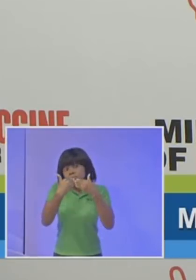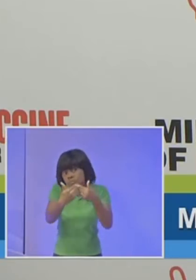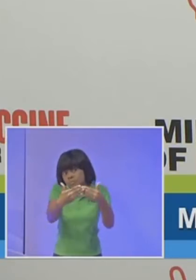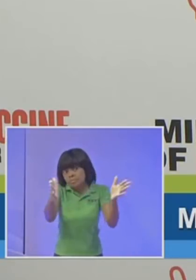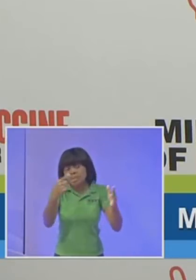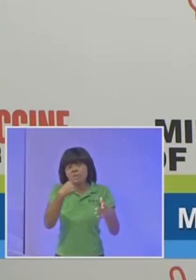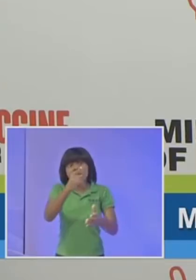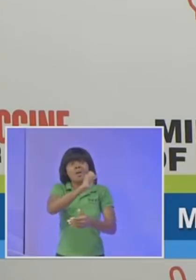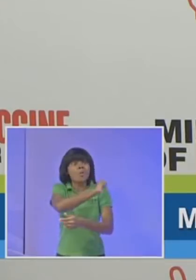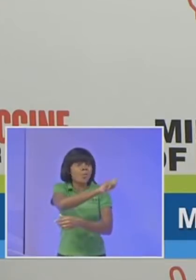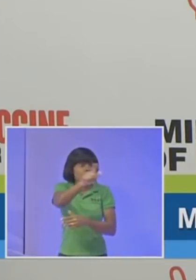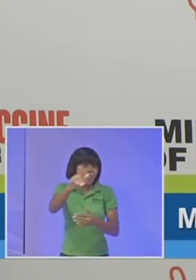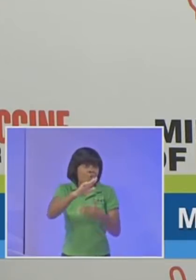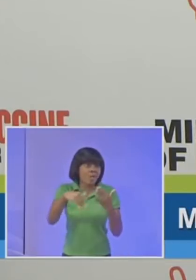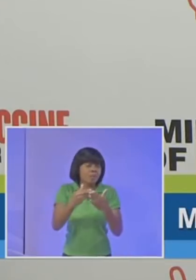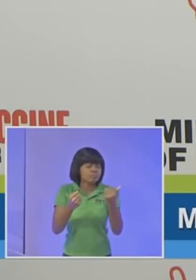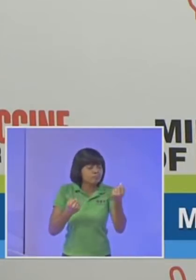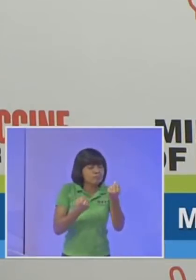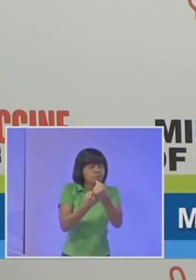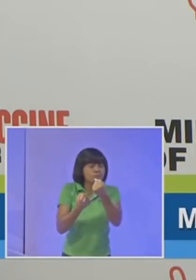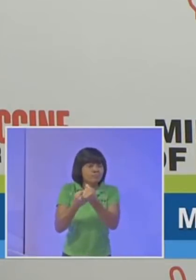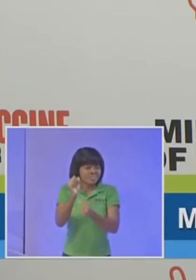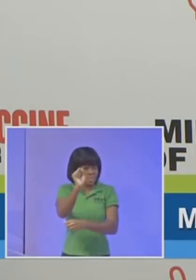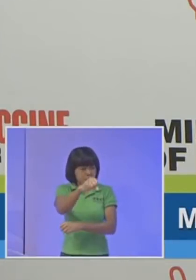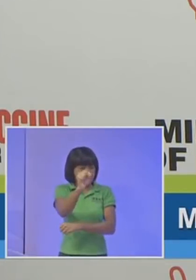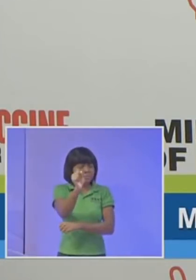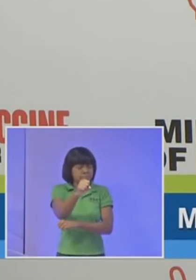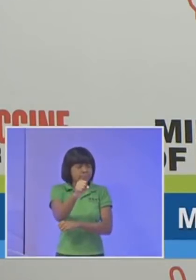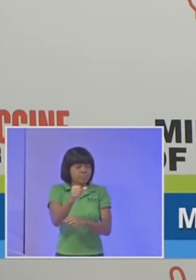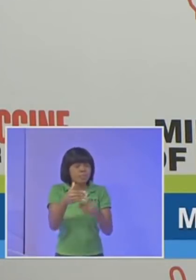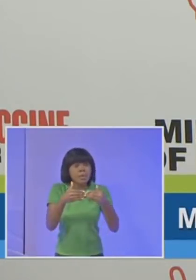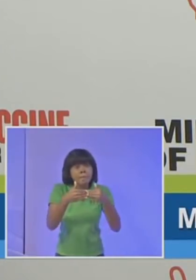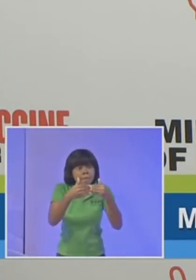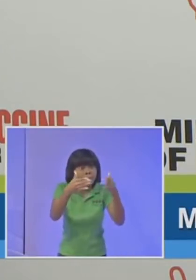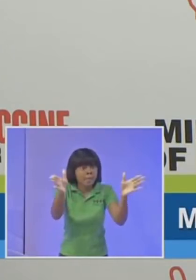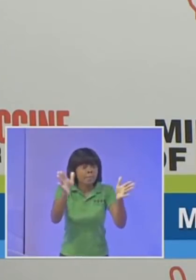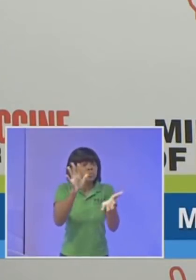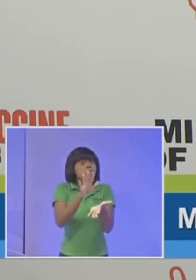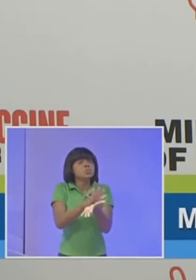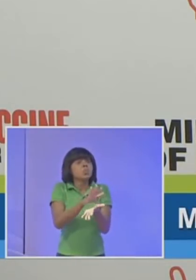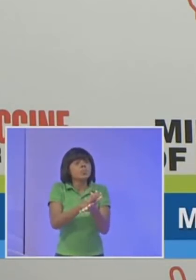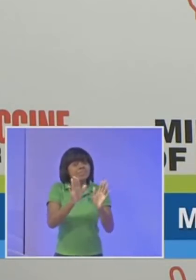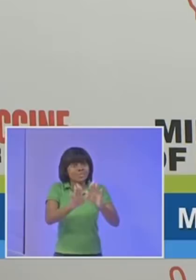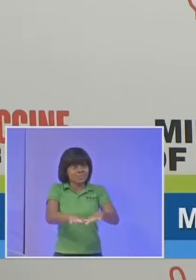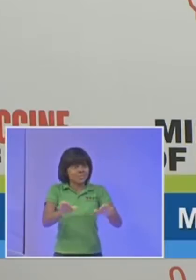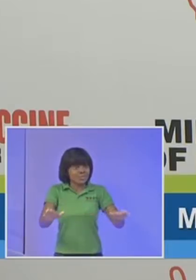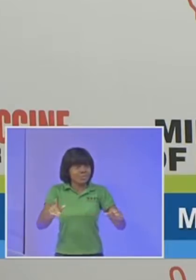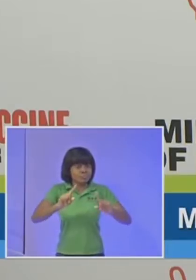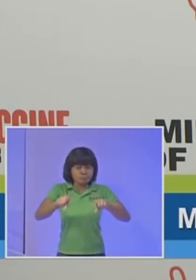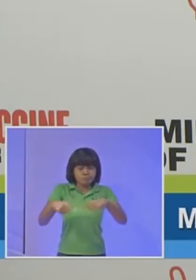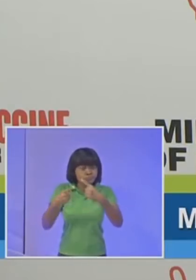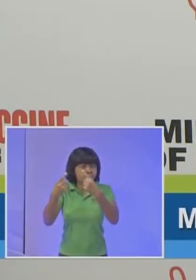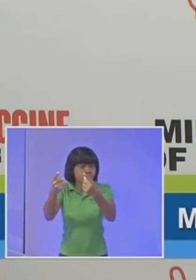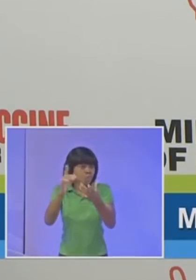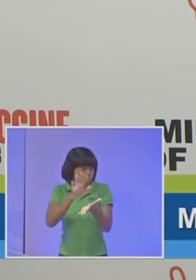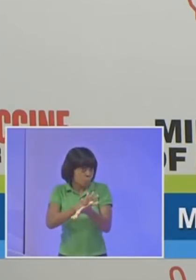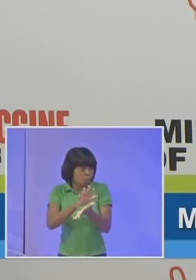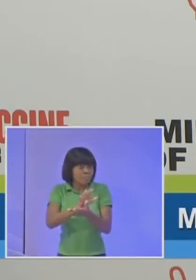the reopening of schools. Our children need to be out there,